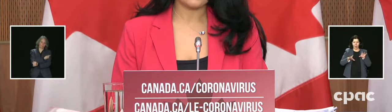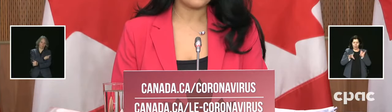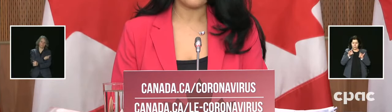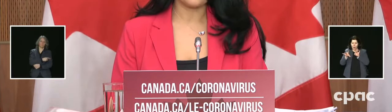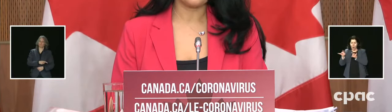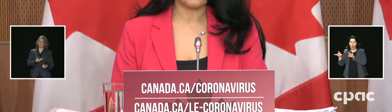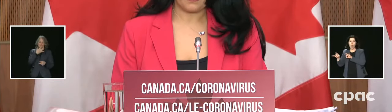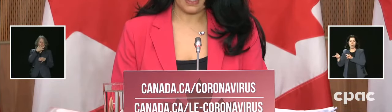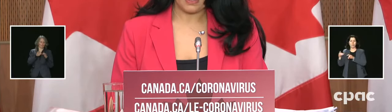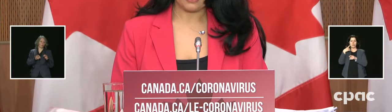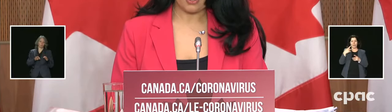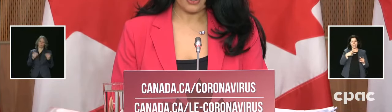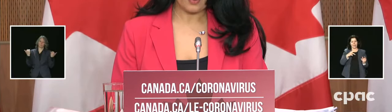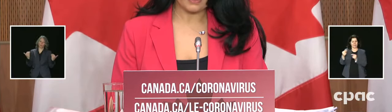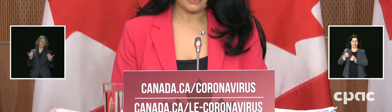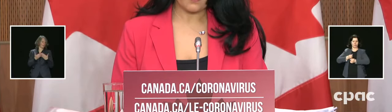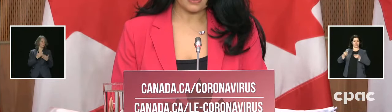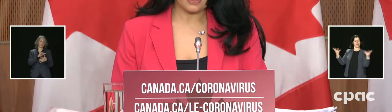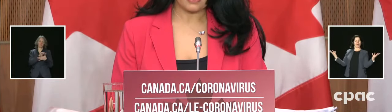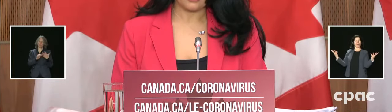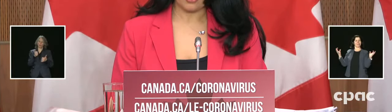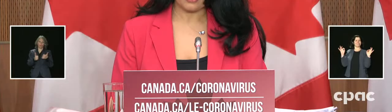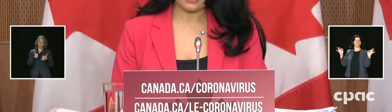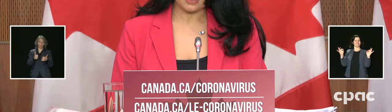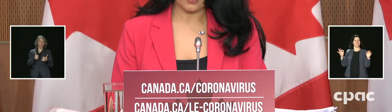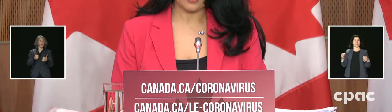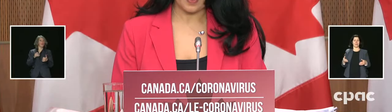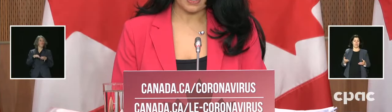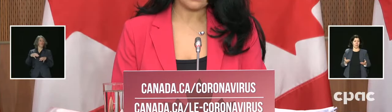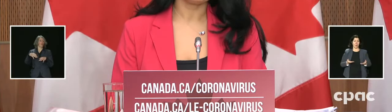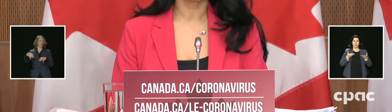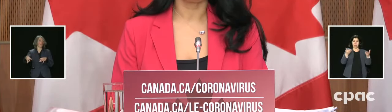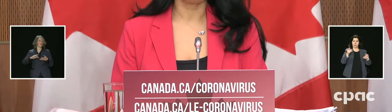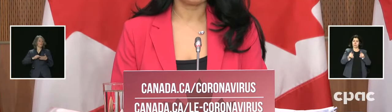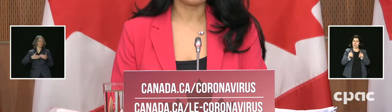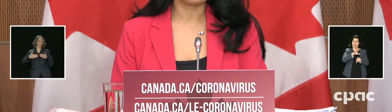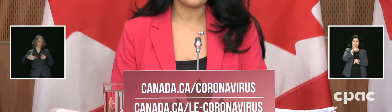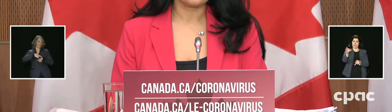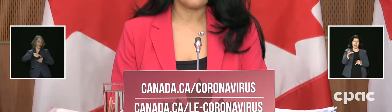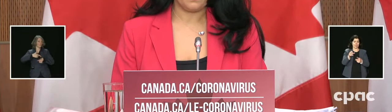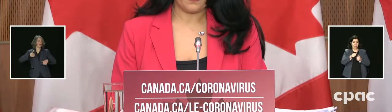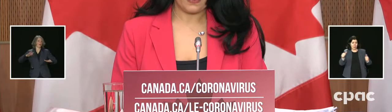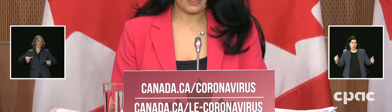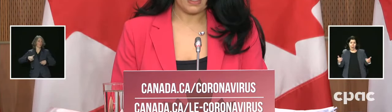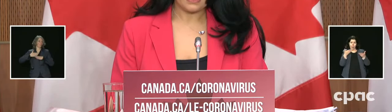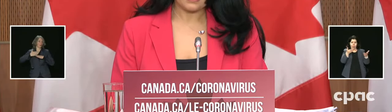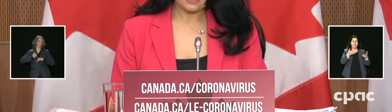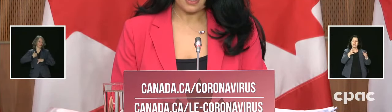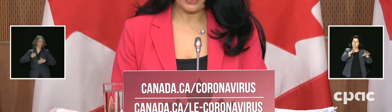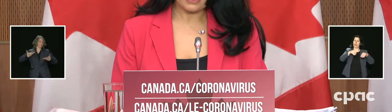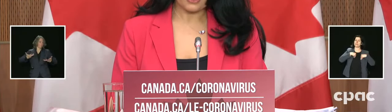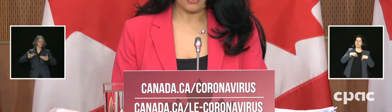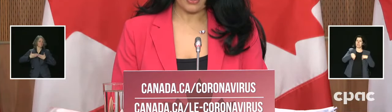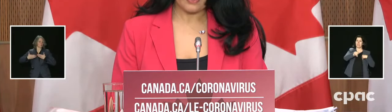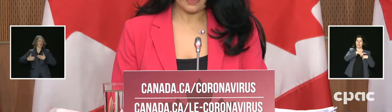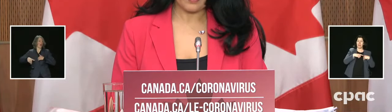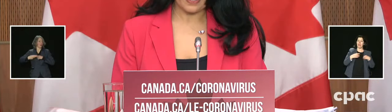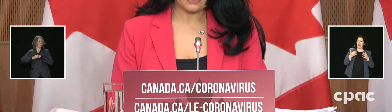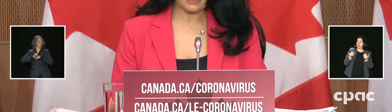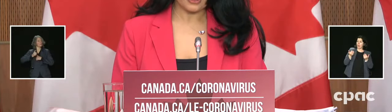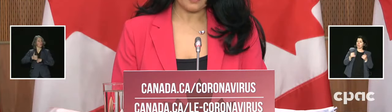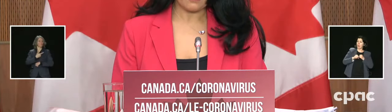It's that simple. The longer you wait to get vaccinated, the longer the time goes by that you are not protected. At this time, we consider all